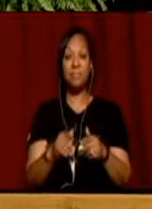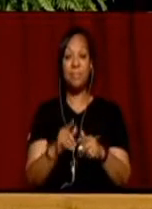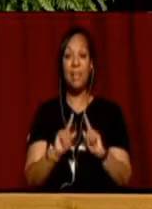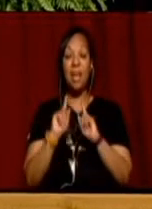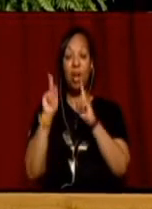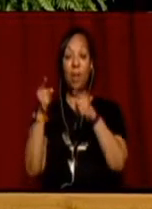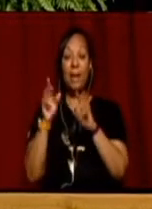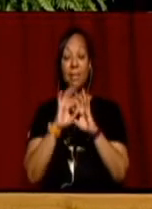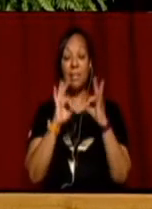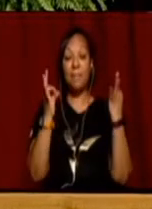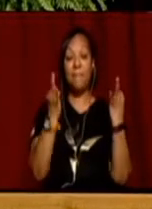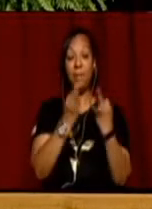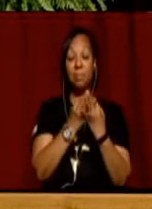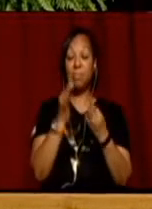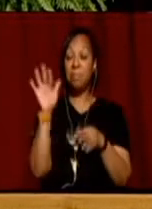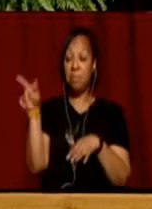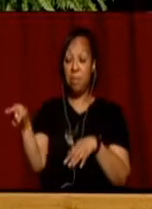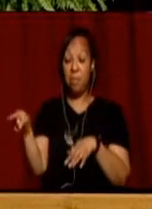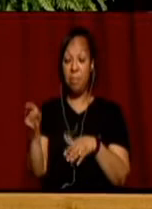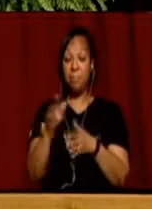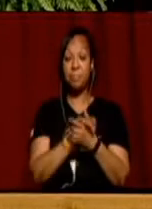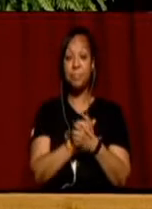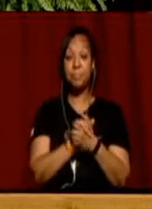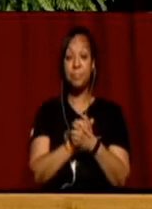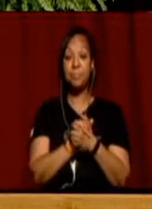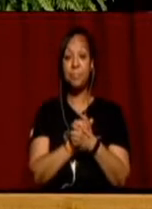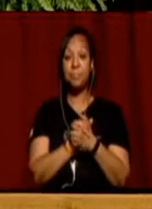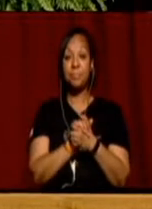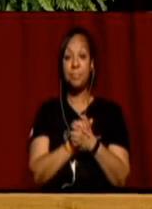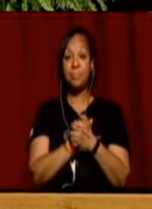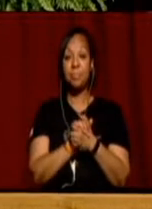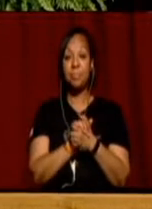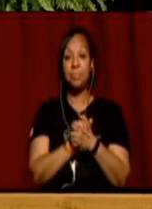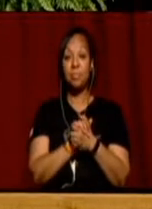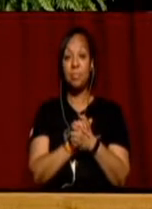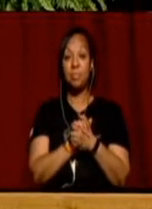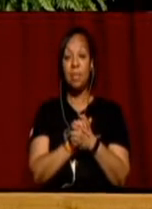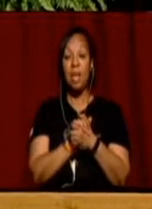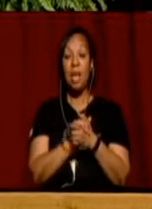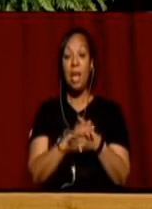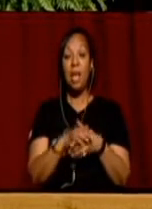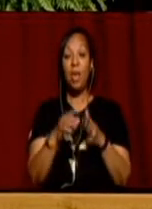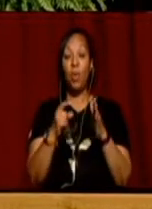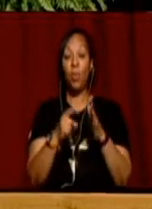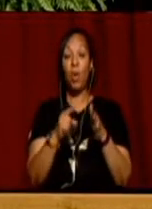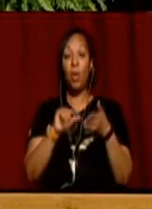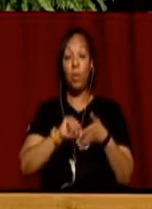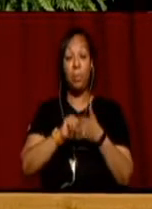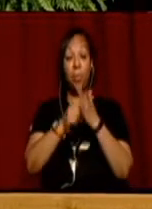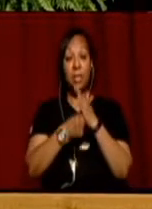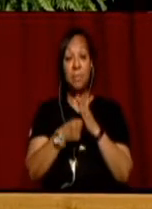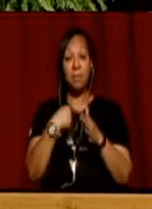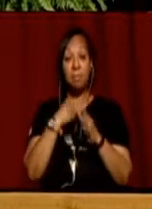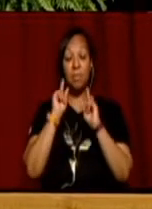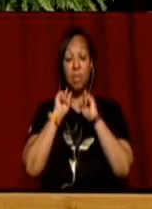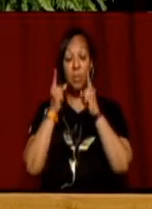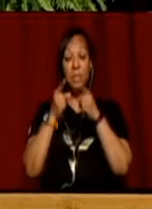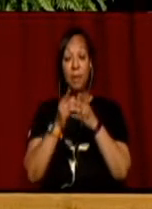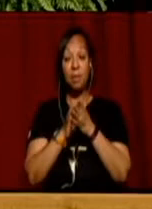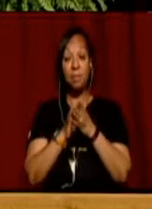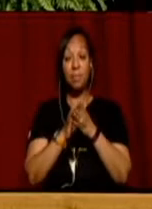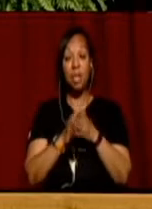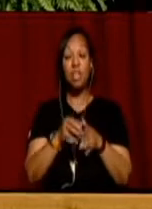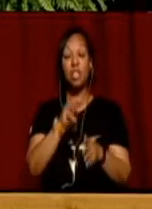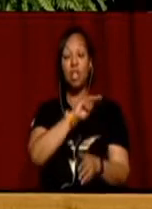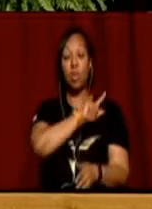a year to see my family who are still there. And what impressed me about the difference between the response in Chicago to the Laquan